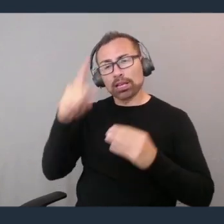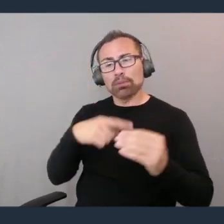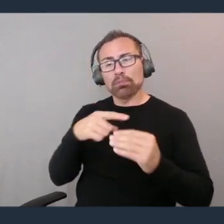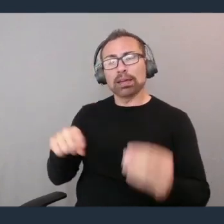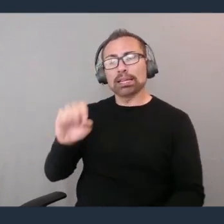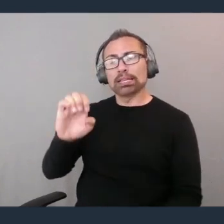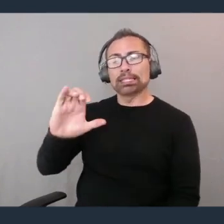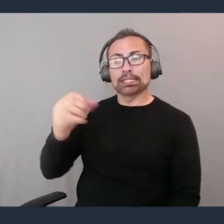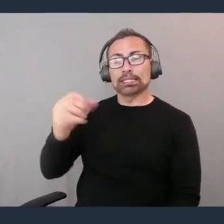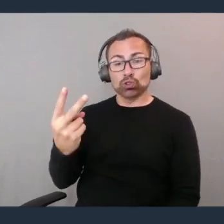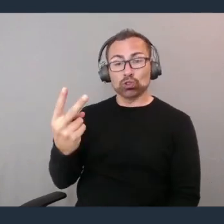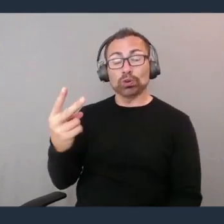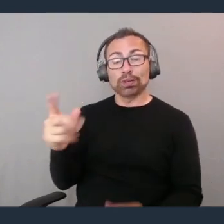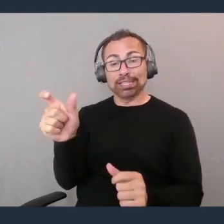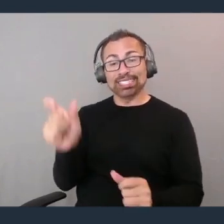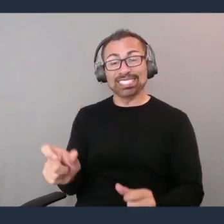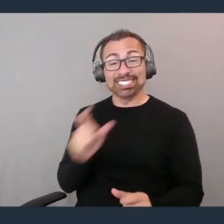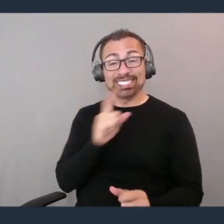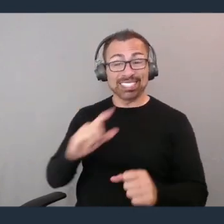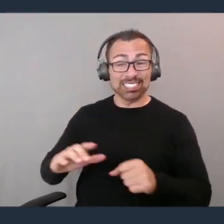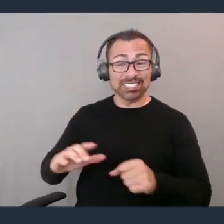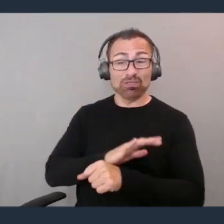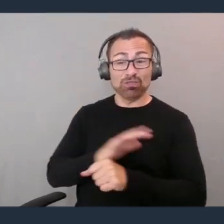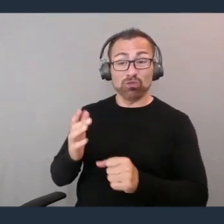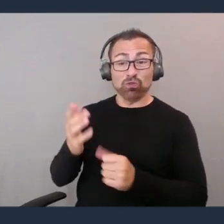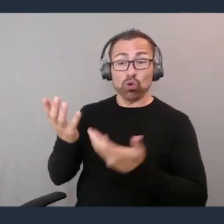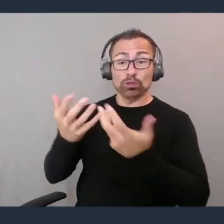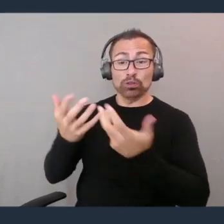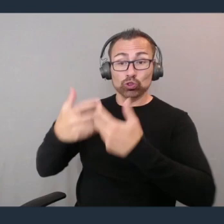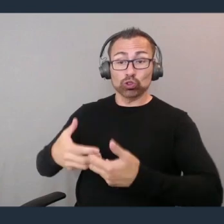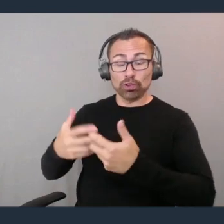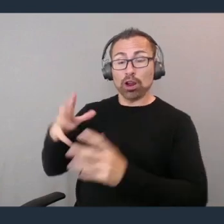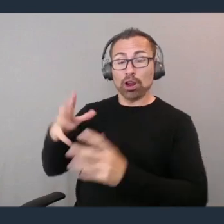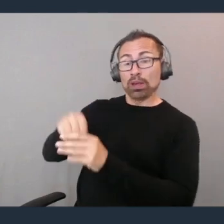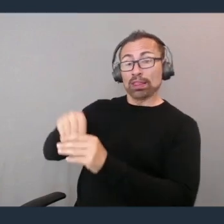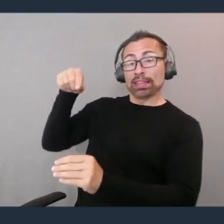It's a full server, and within that server there are 12 Inference 2.